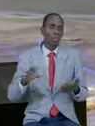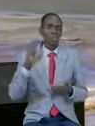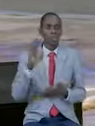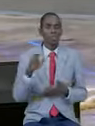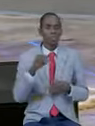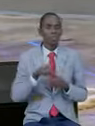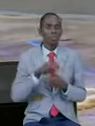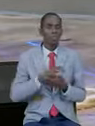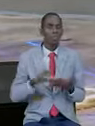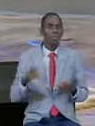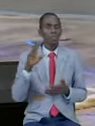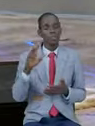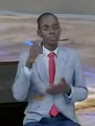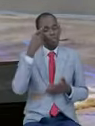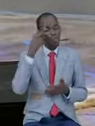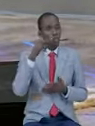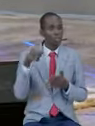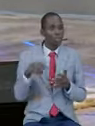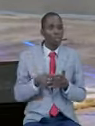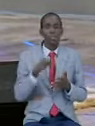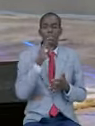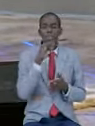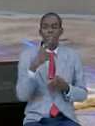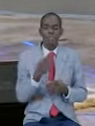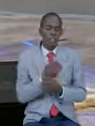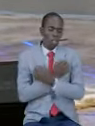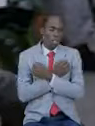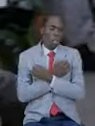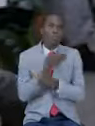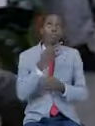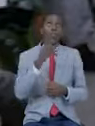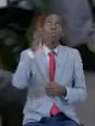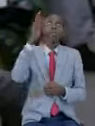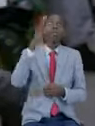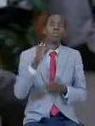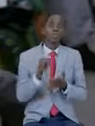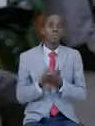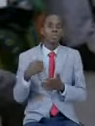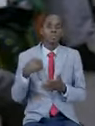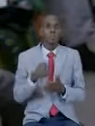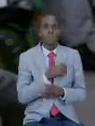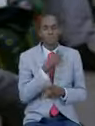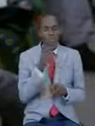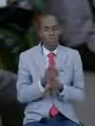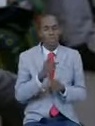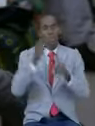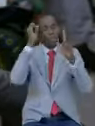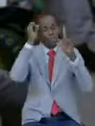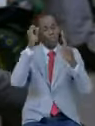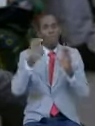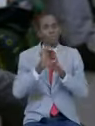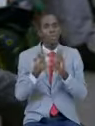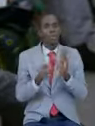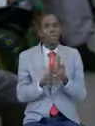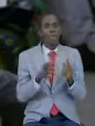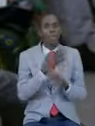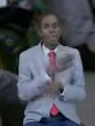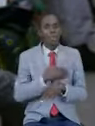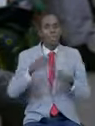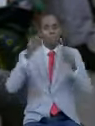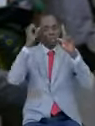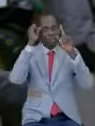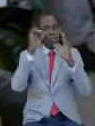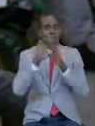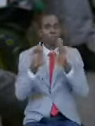verse 3, for this is the love of God, that we keep his commandments, and his commandments